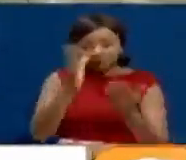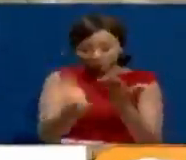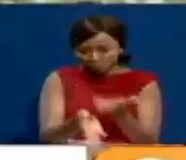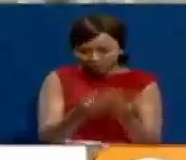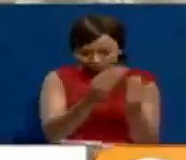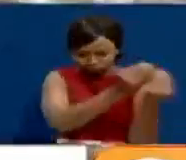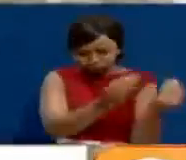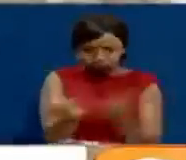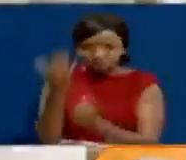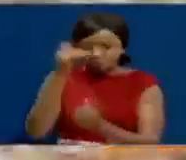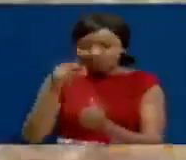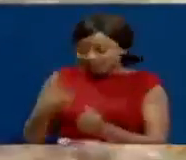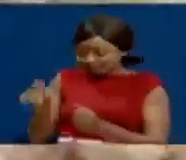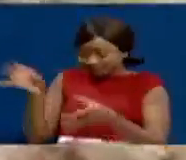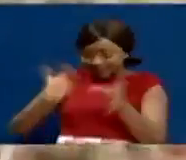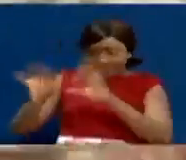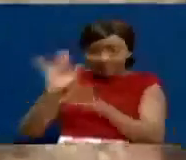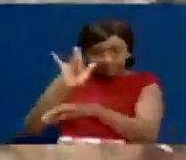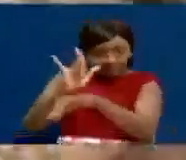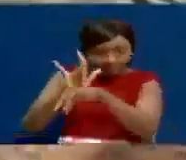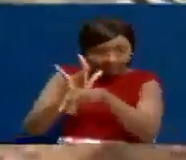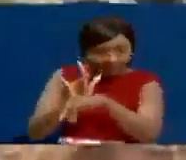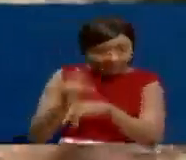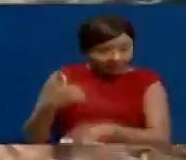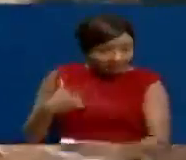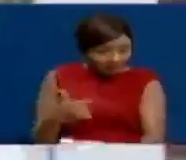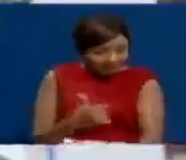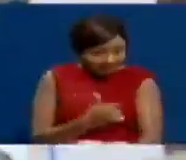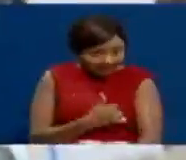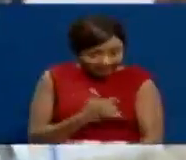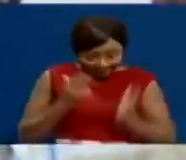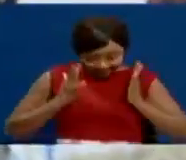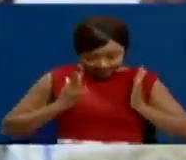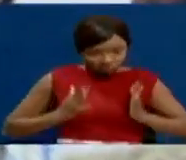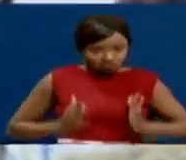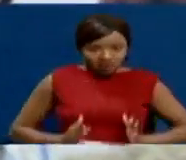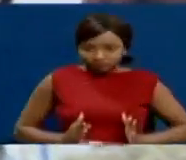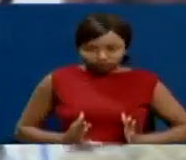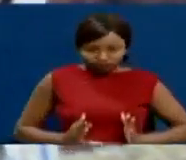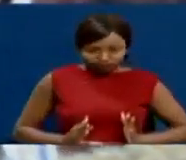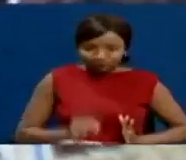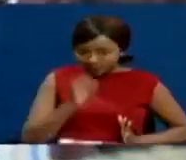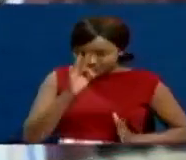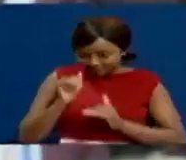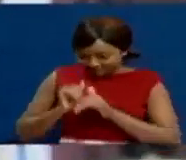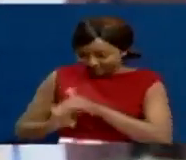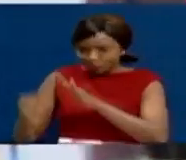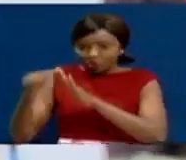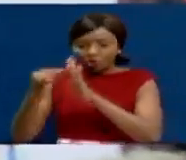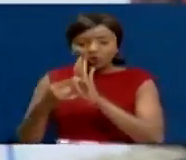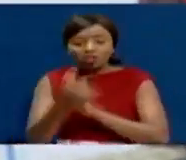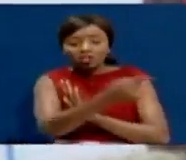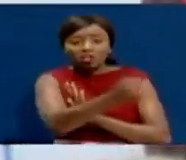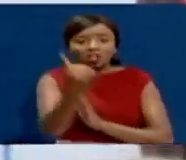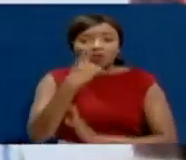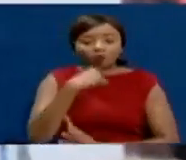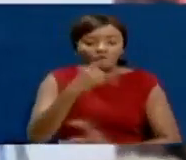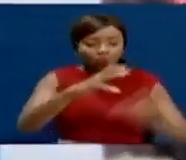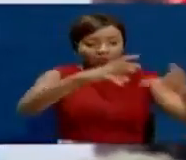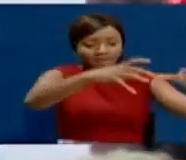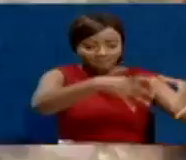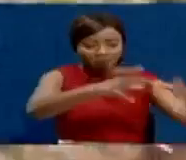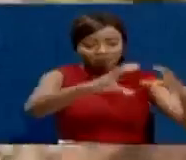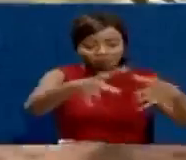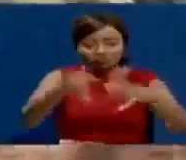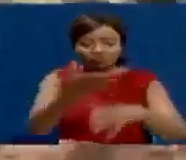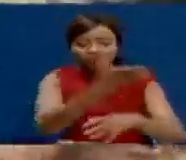not harmful to humans if used according to the guidelines. County teams, we call them ground support control